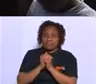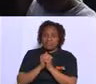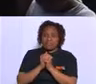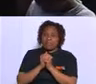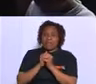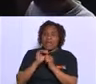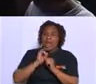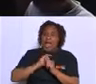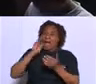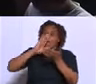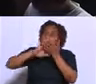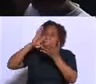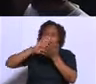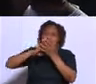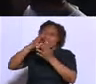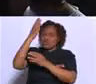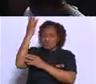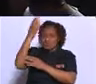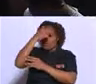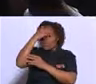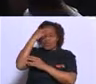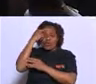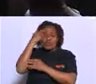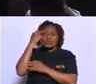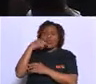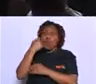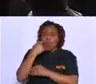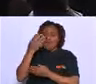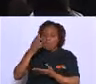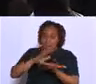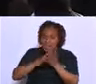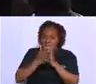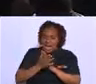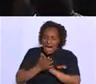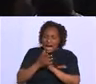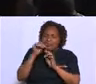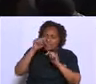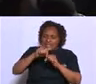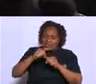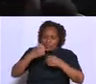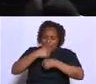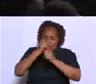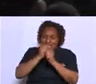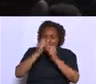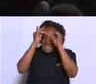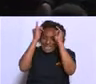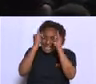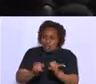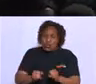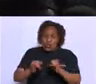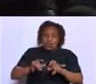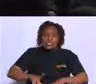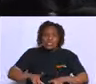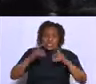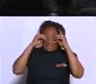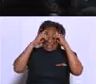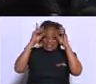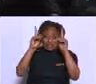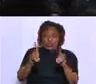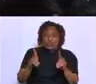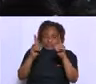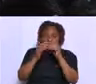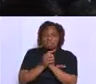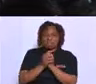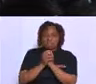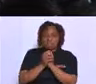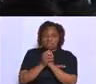I praise you for those that have become lax in the Sabbath, but they've made a new decision to come back to you. Ninakusifu kwa ajili ya wale ambao walikuwa wamerudi nyuma